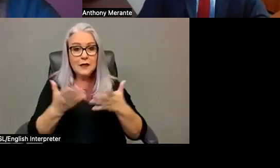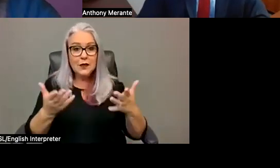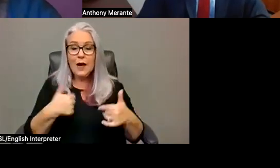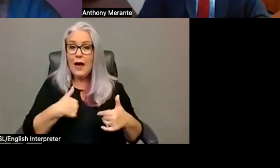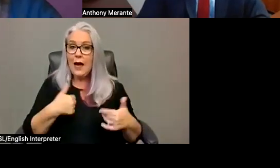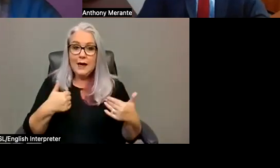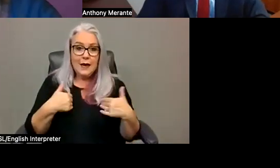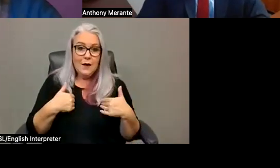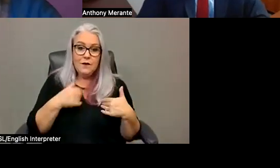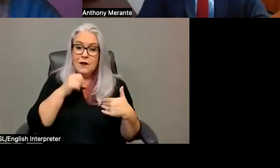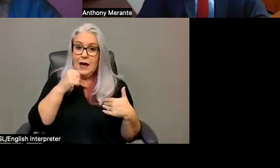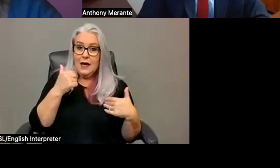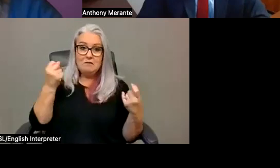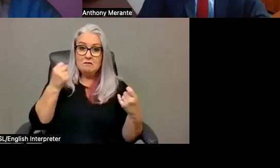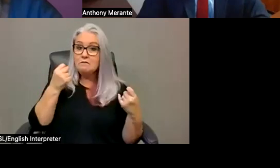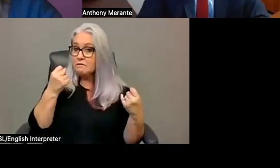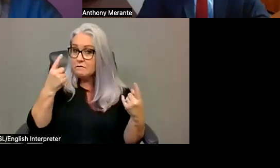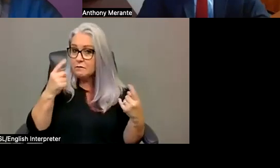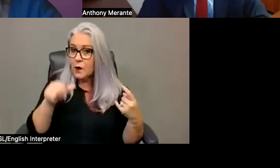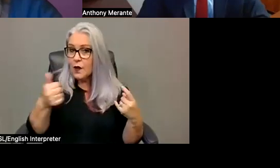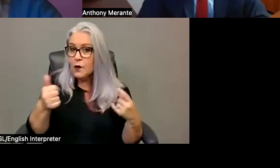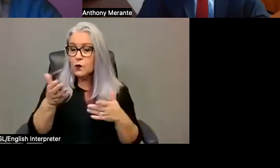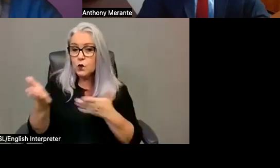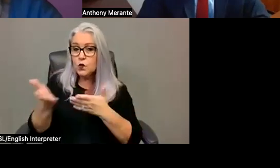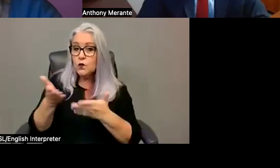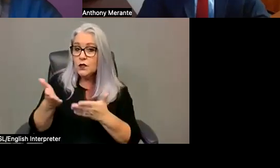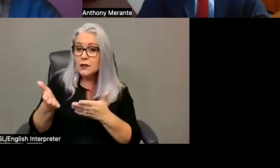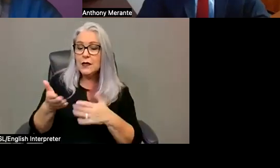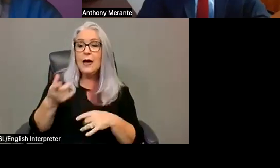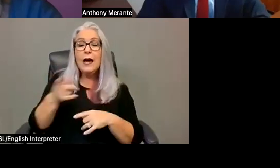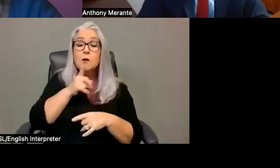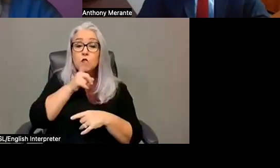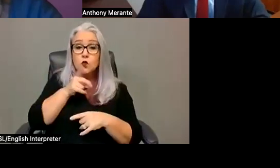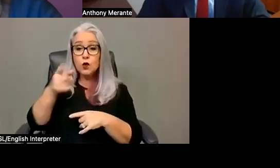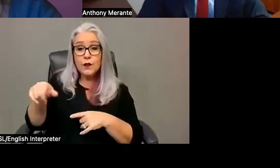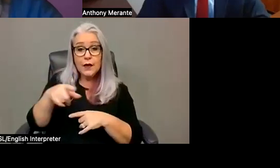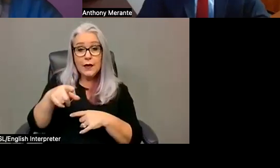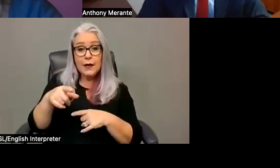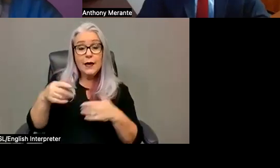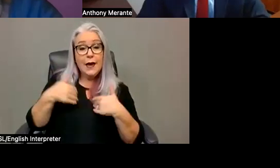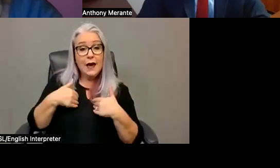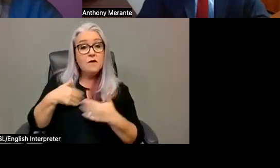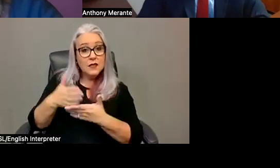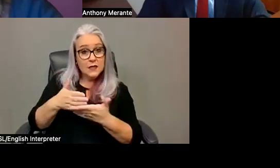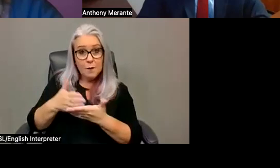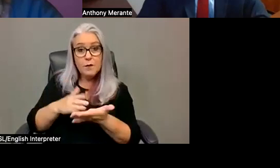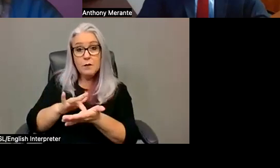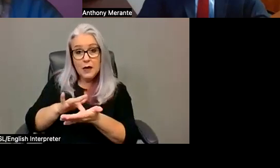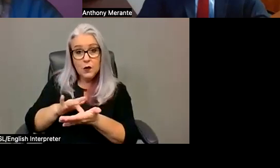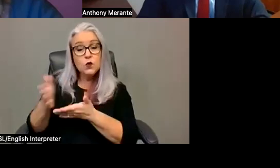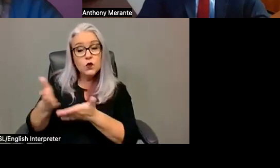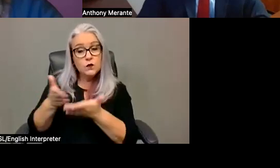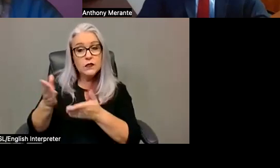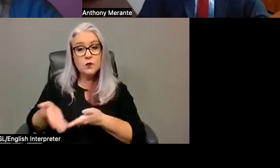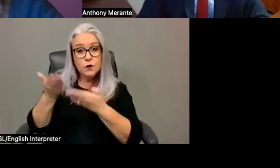been brought aware of any particular other service. I'm sure that they do take up some medical services at this particular point in time.